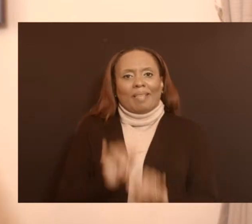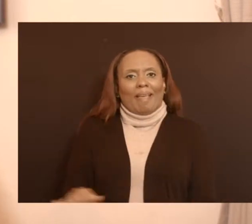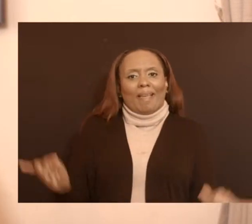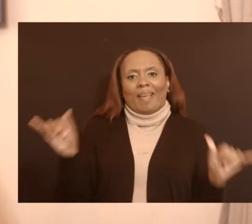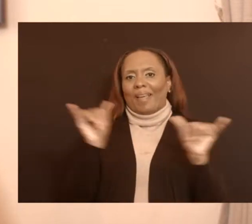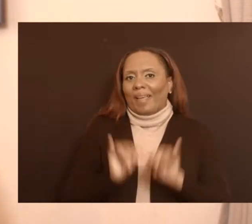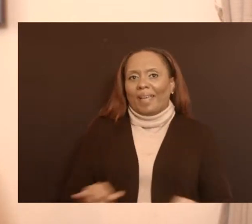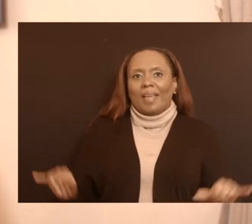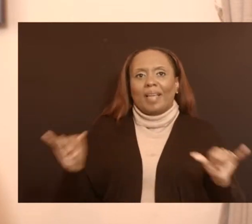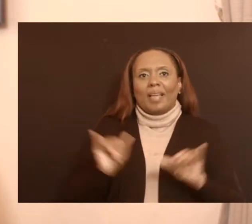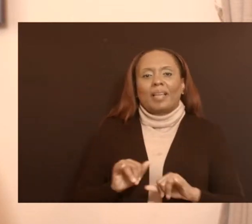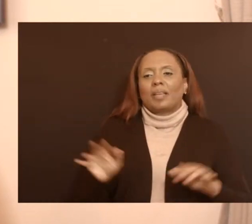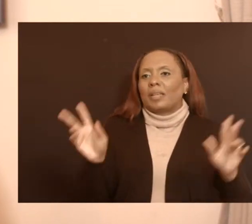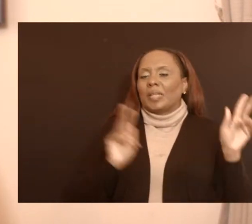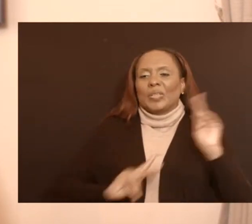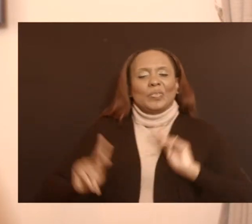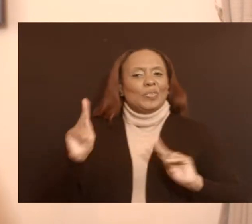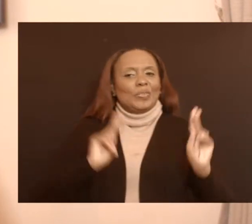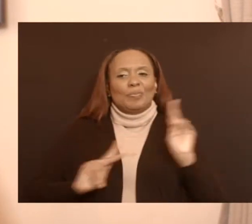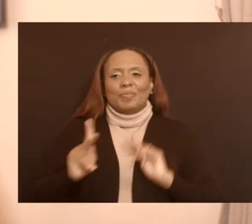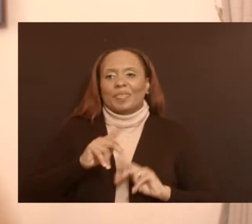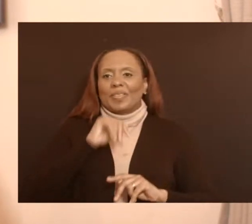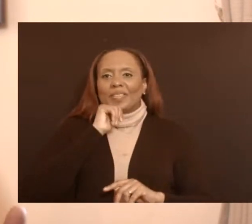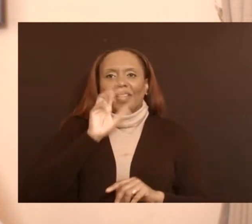persons lowering their guard because